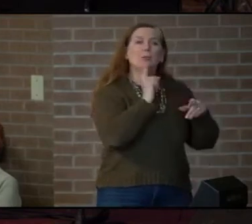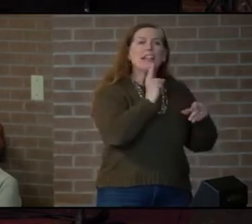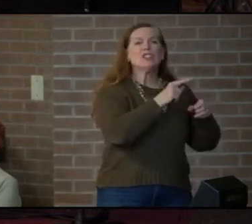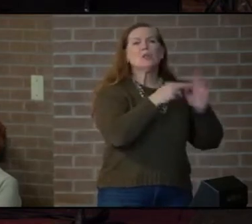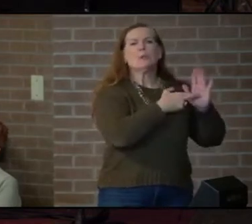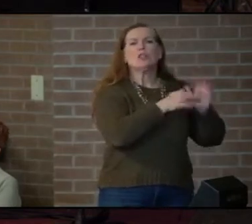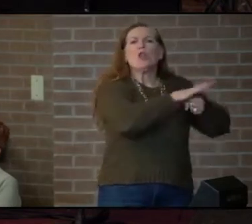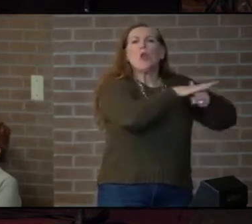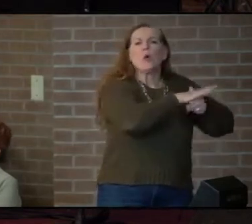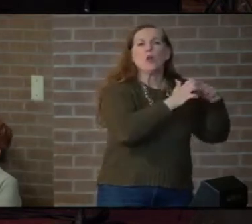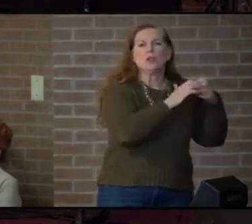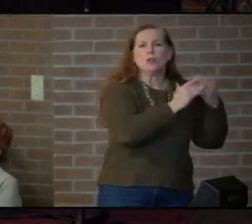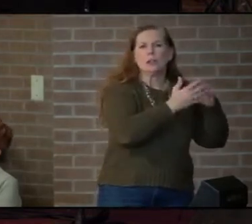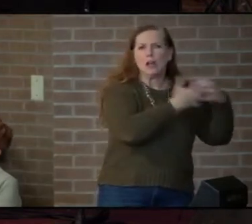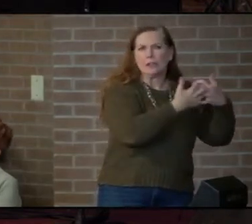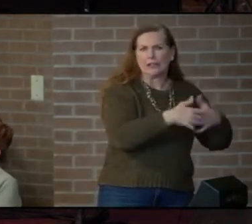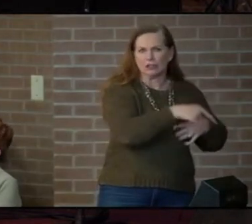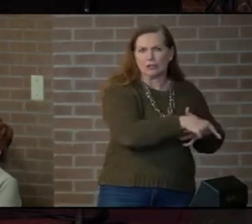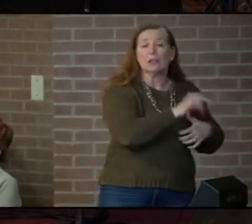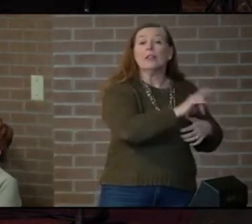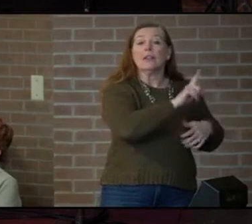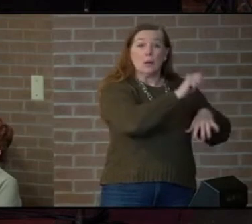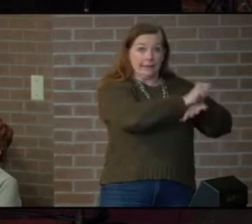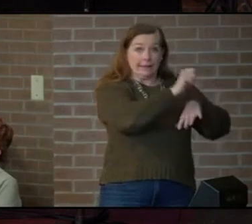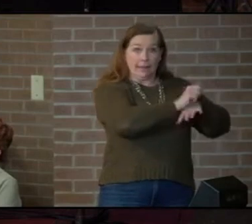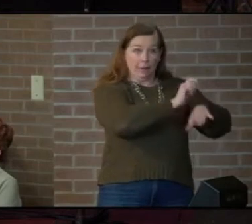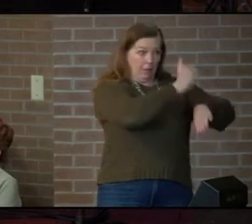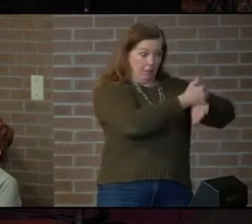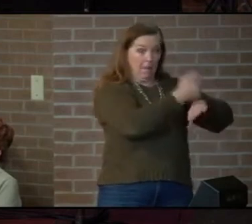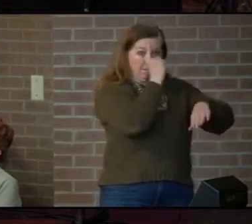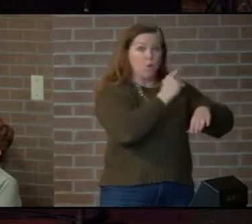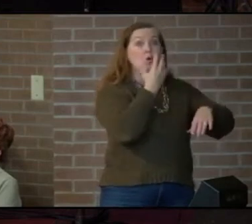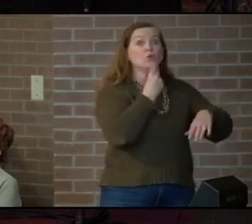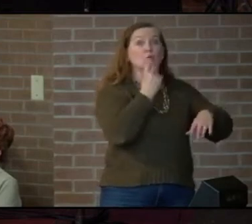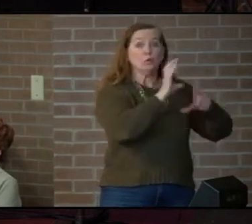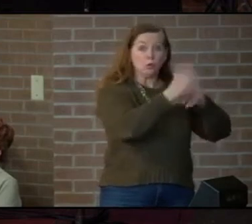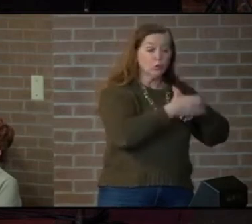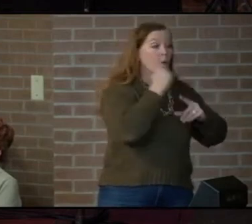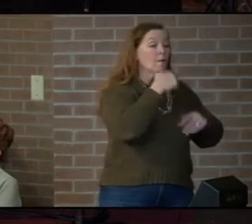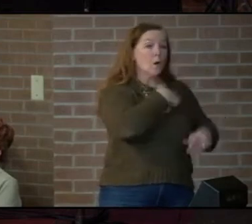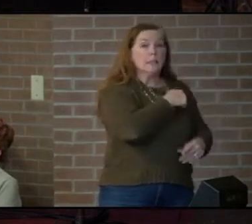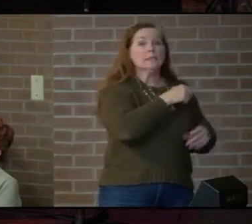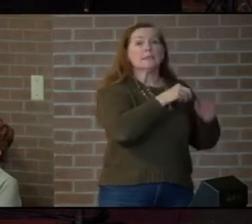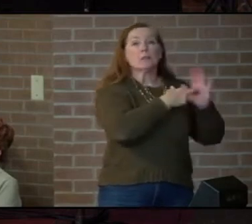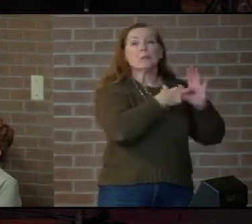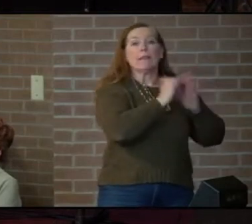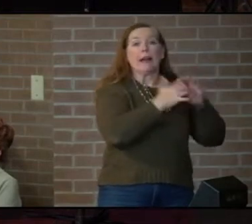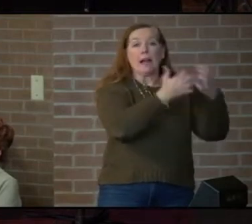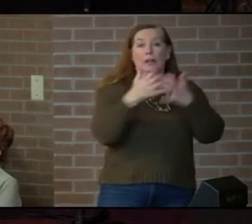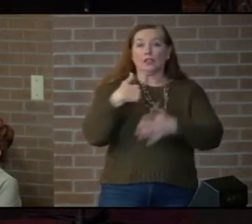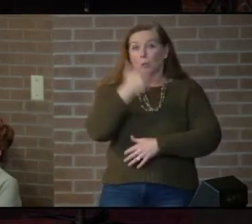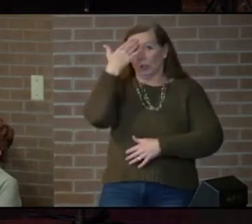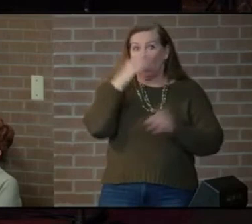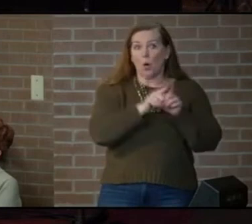congregation. Jerusalem was where the temple stood for the Jewish culture. And for us, it represents the congregation that we know